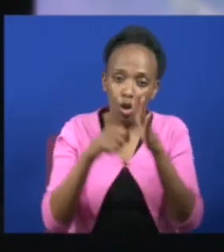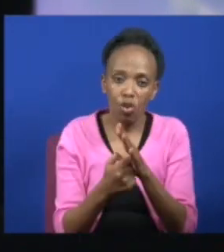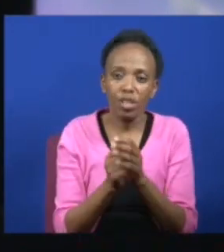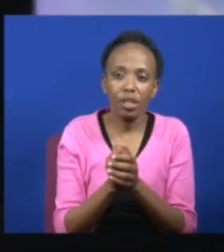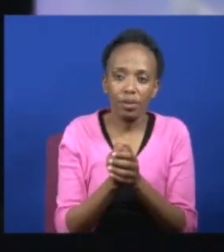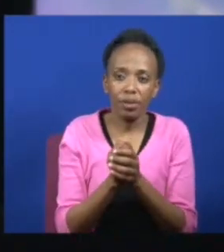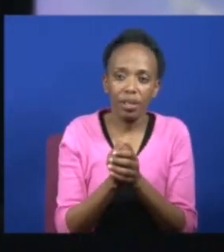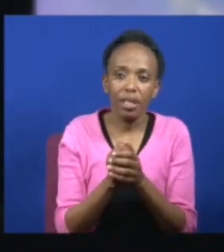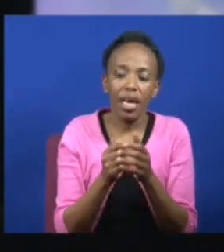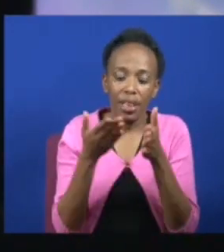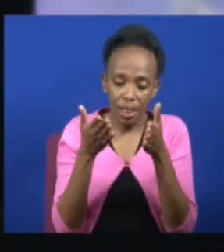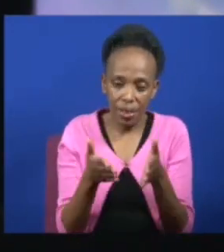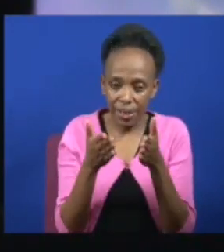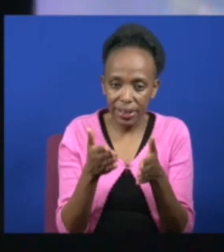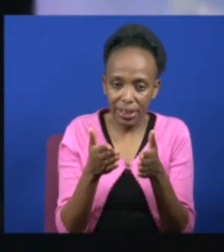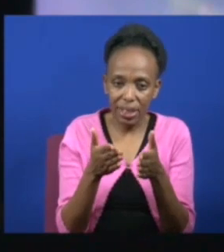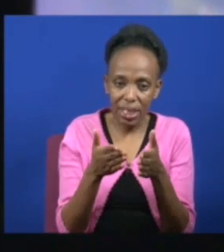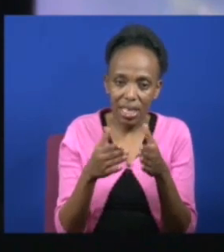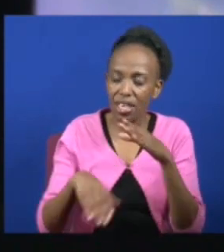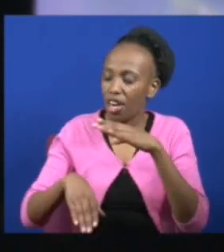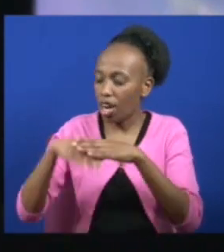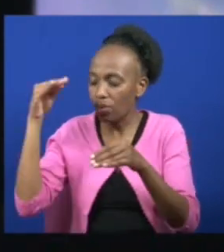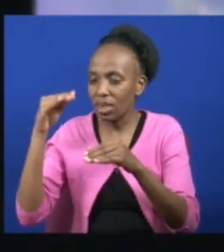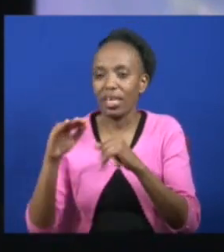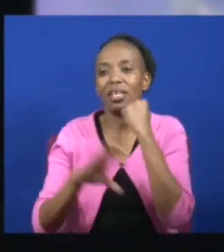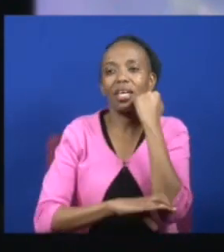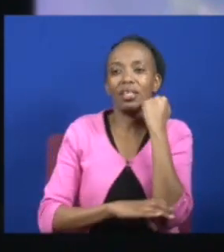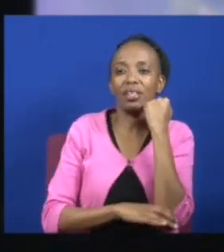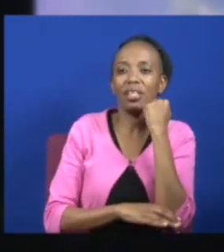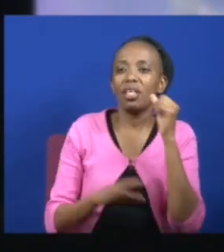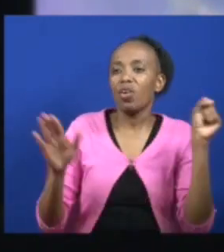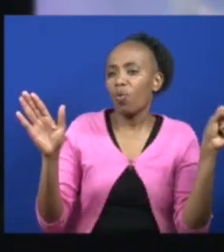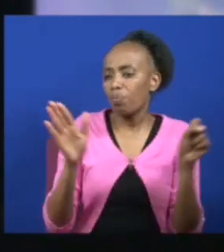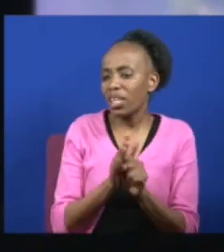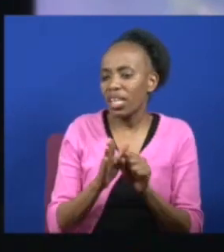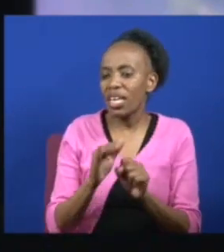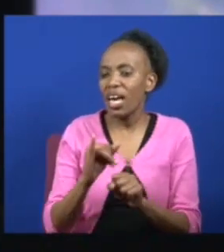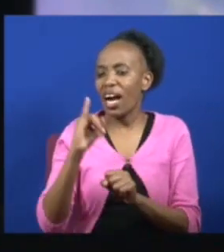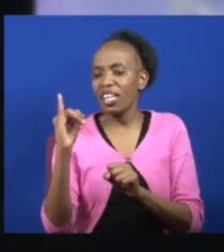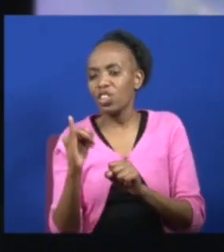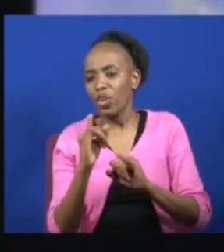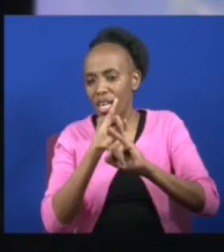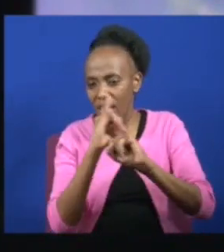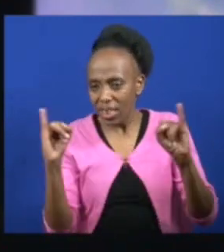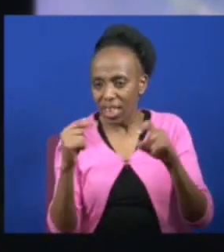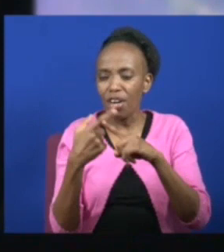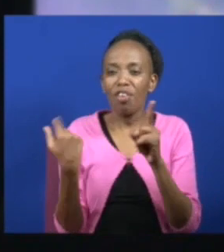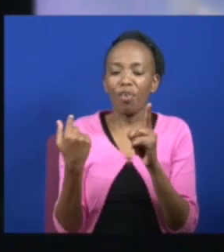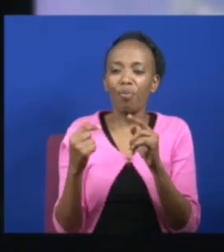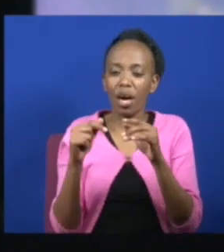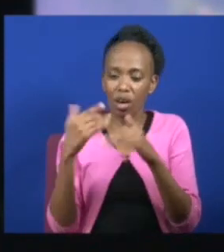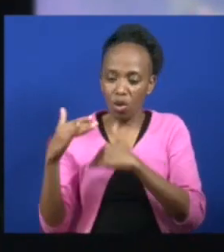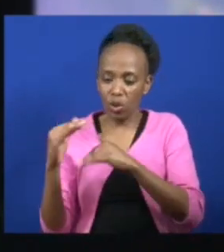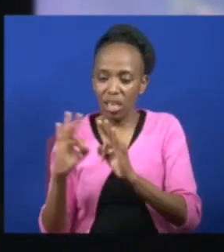lockdown, and this in a foreign country, completely isolated from their close